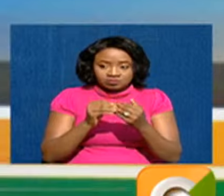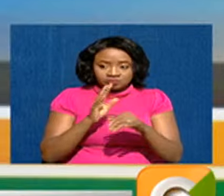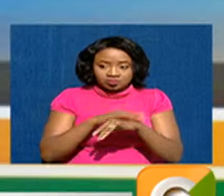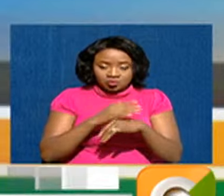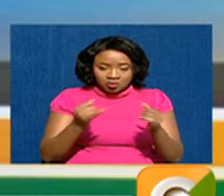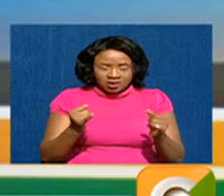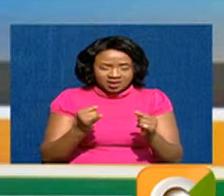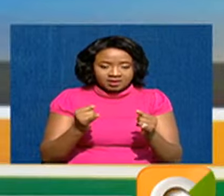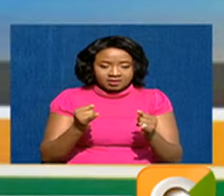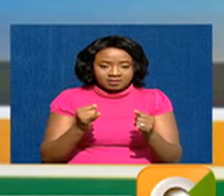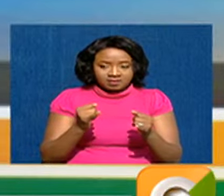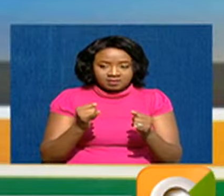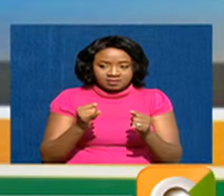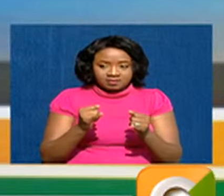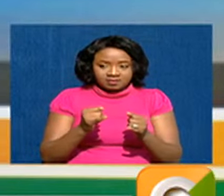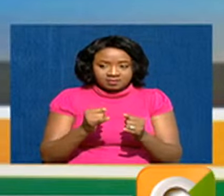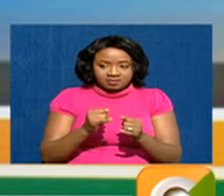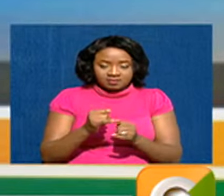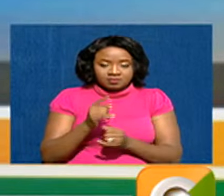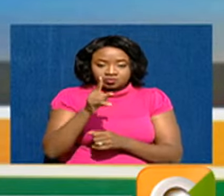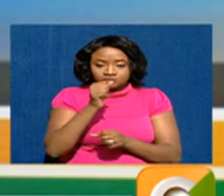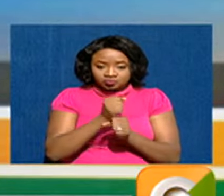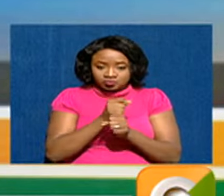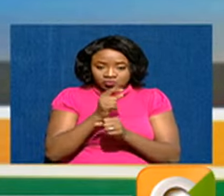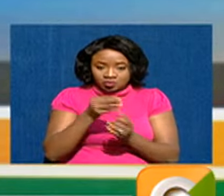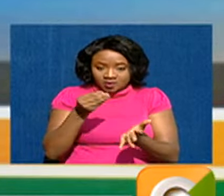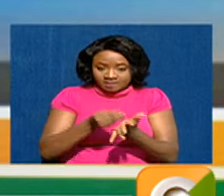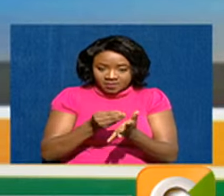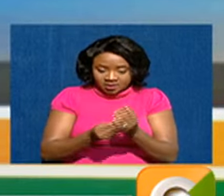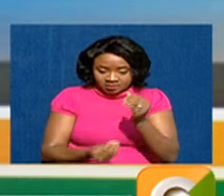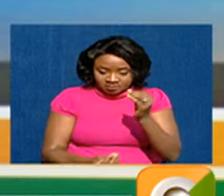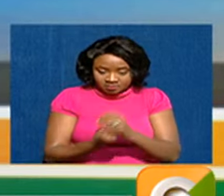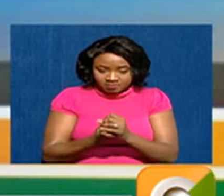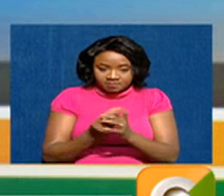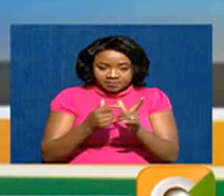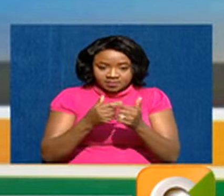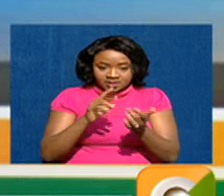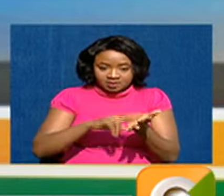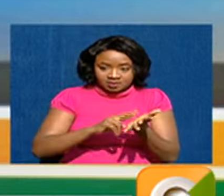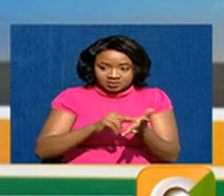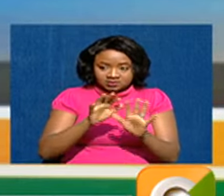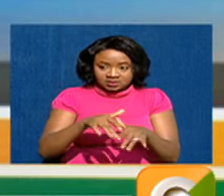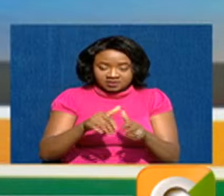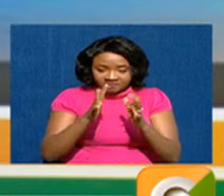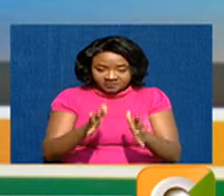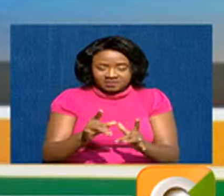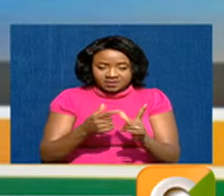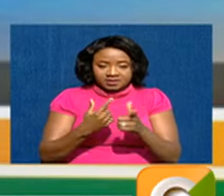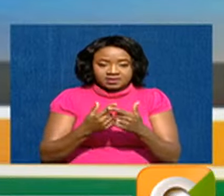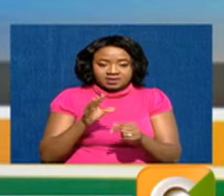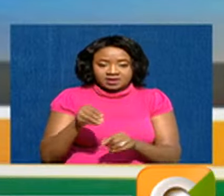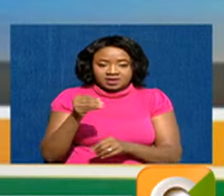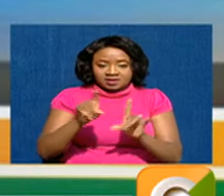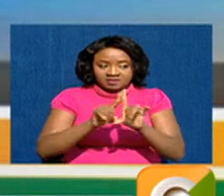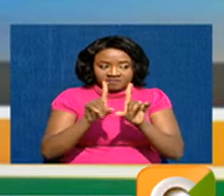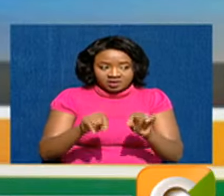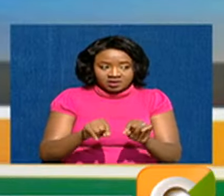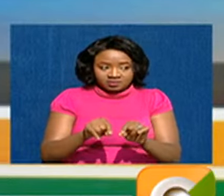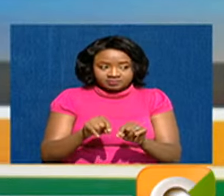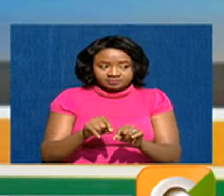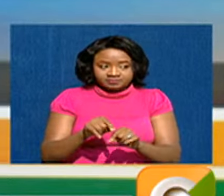wallet. You load money into it. You register farmers. Then you give them this card. So once they go